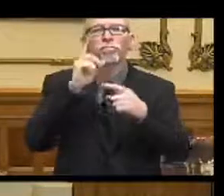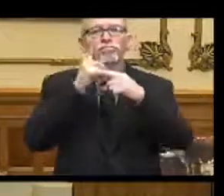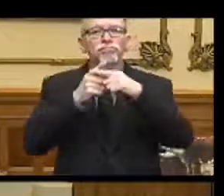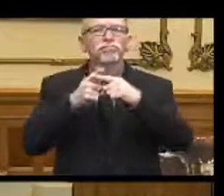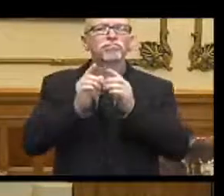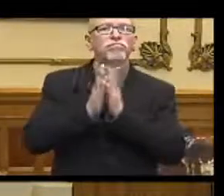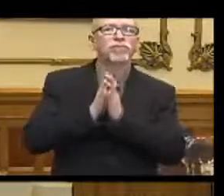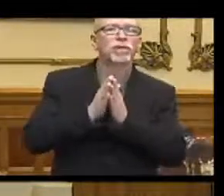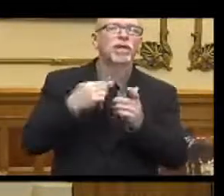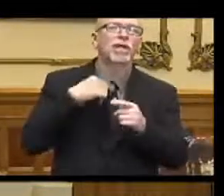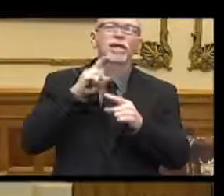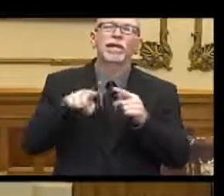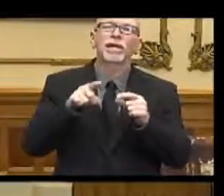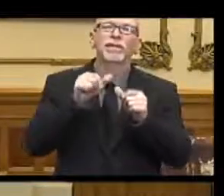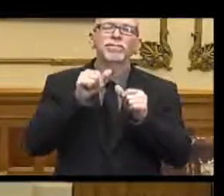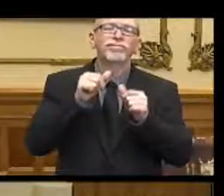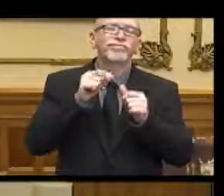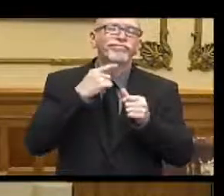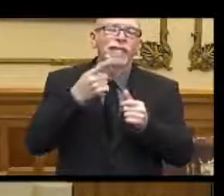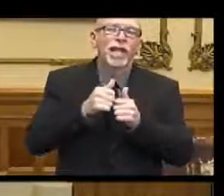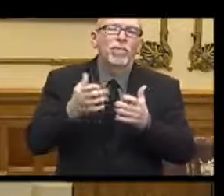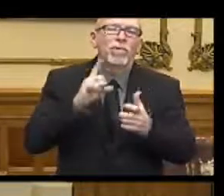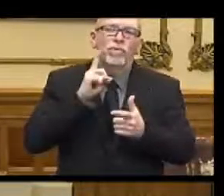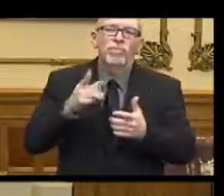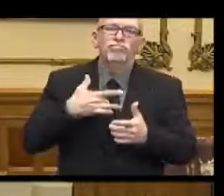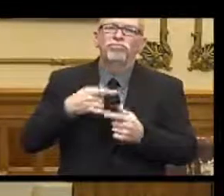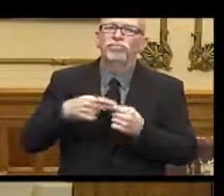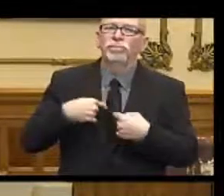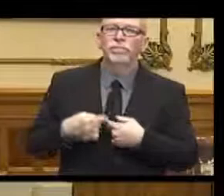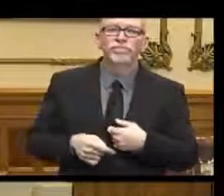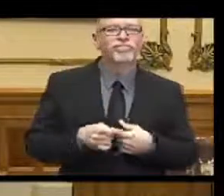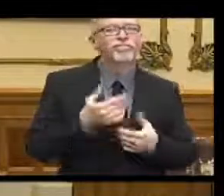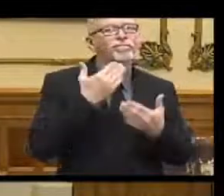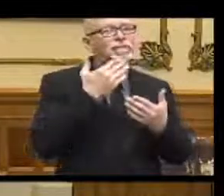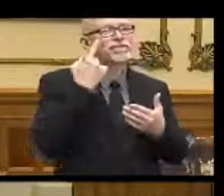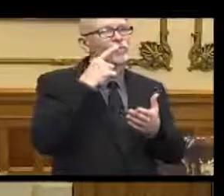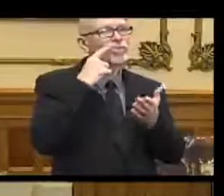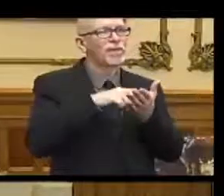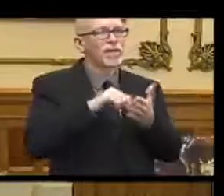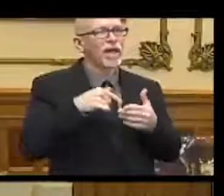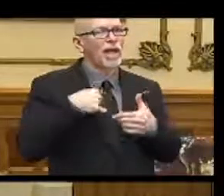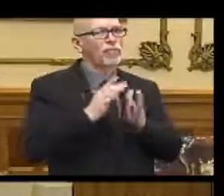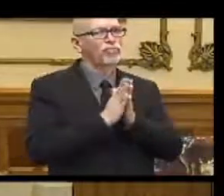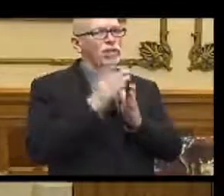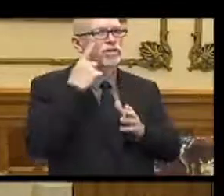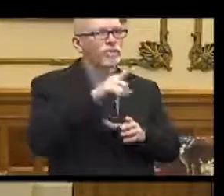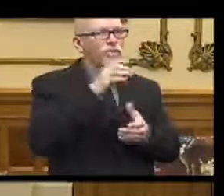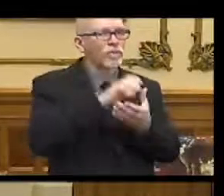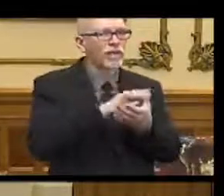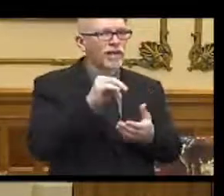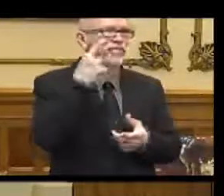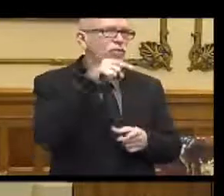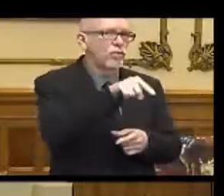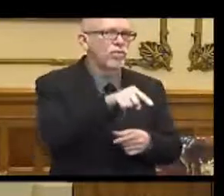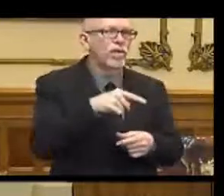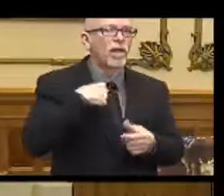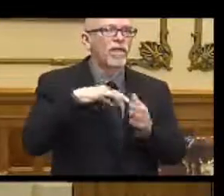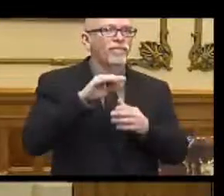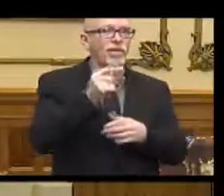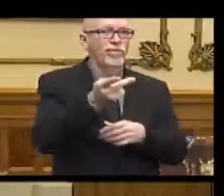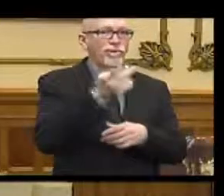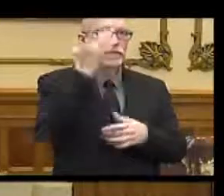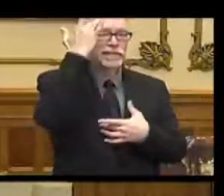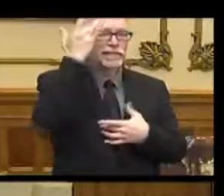enough how important that is. I think that's so important, Ram. Thank you for recognizing that. I know I was praying for Indira and for you when I found out that you were sick,